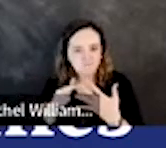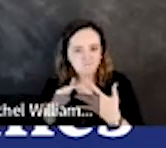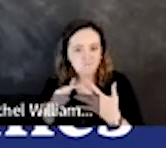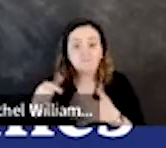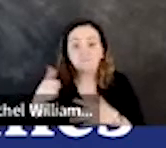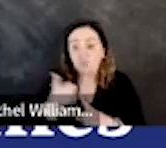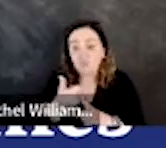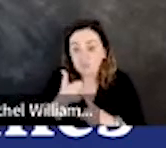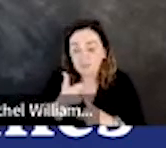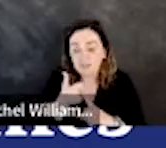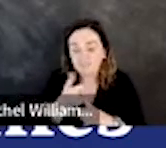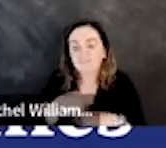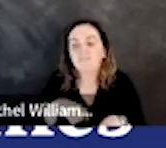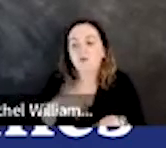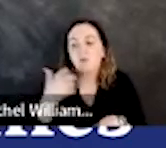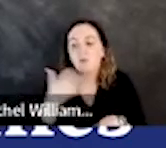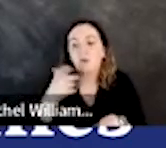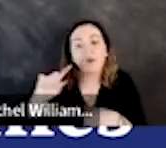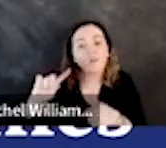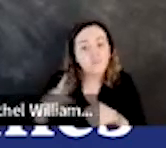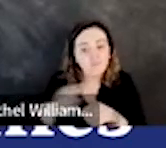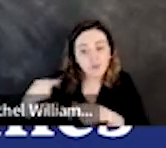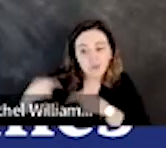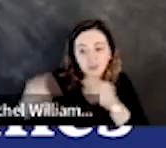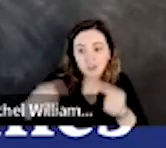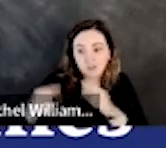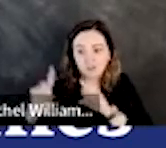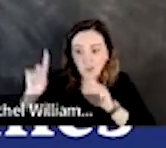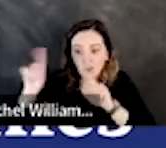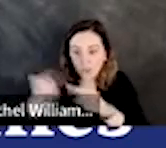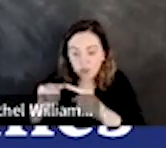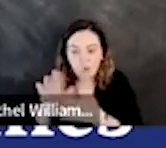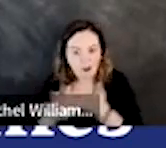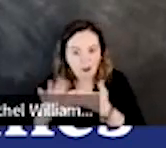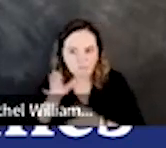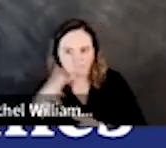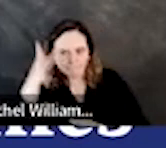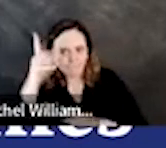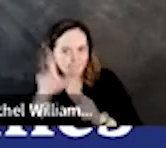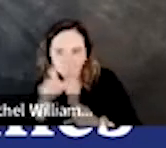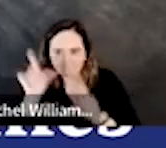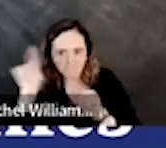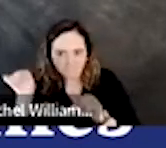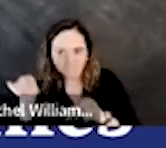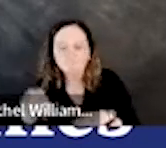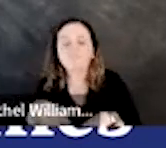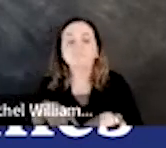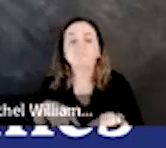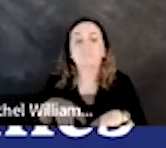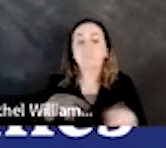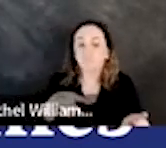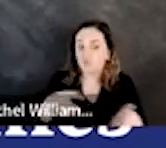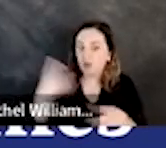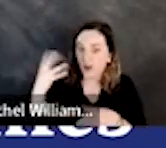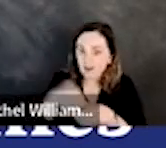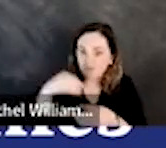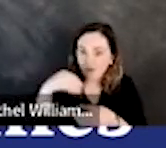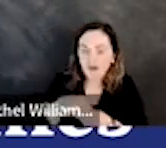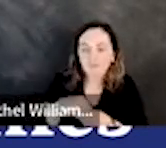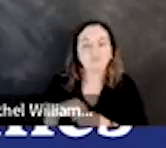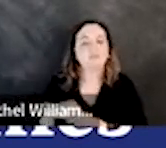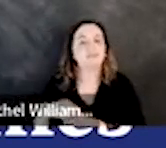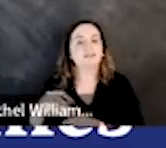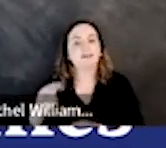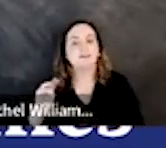Elena Gomez is a first generation college attendee. She has been very involved in Urban Ministries, Food Pantry,